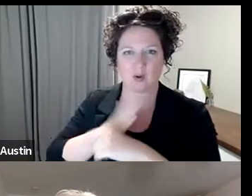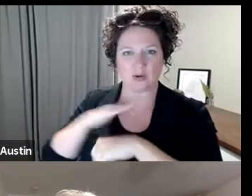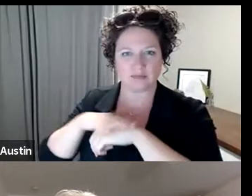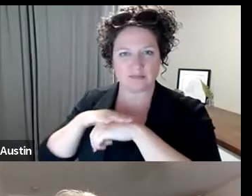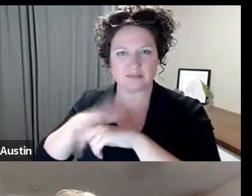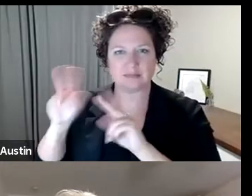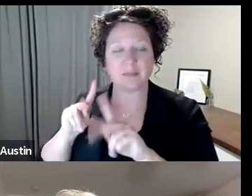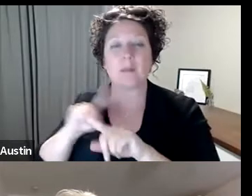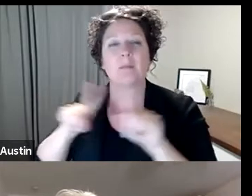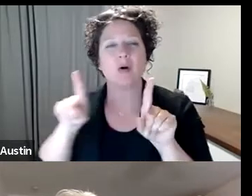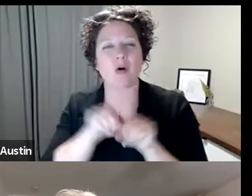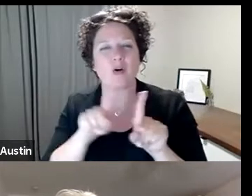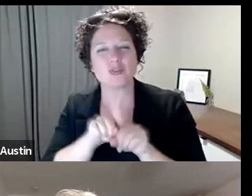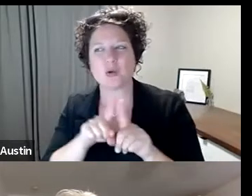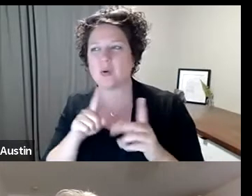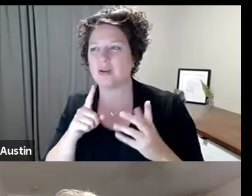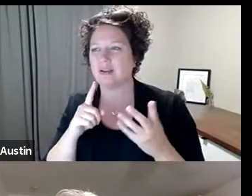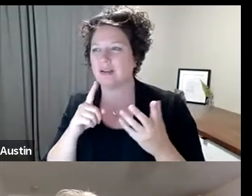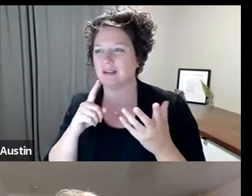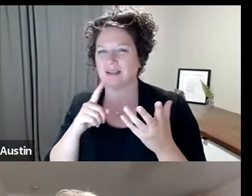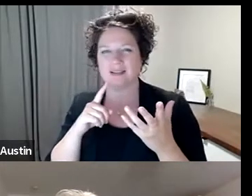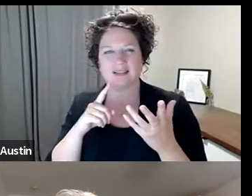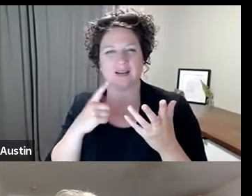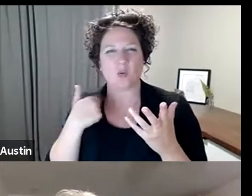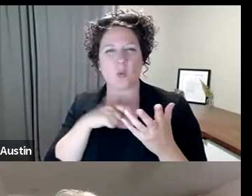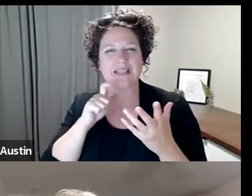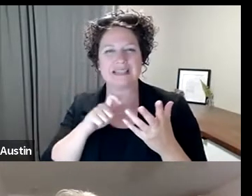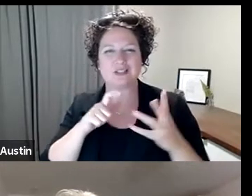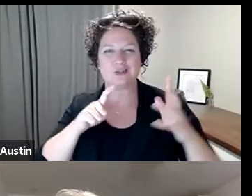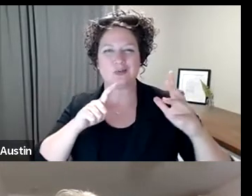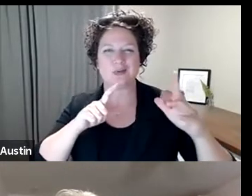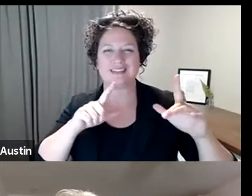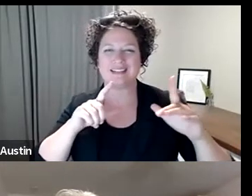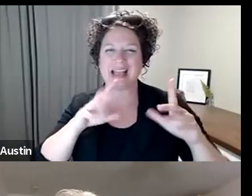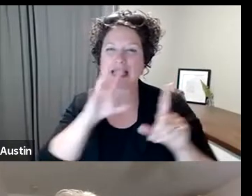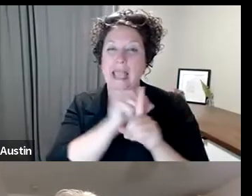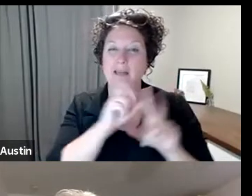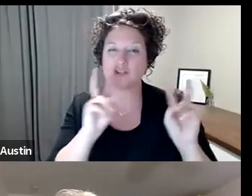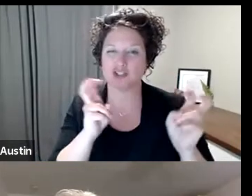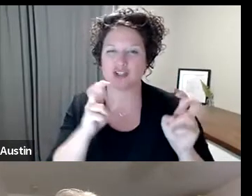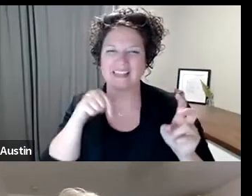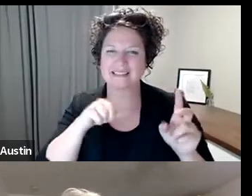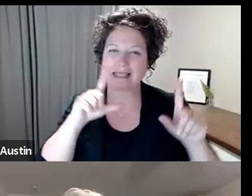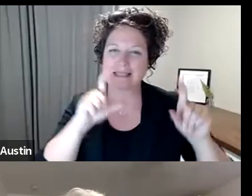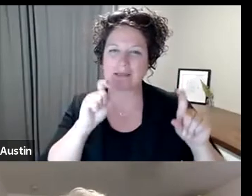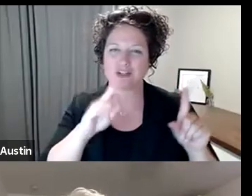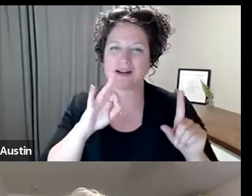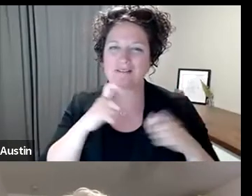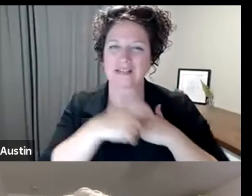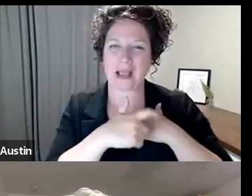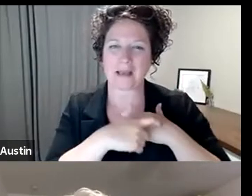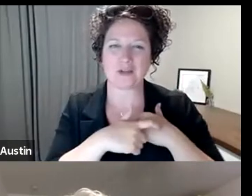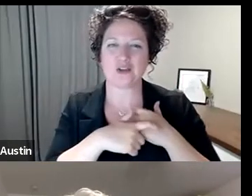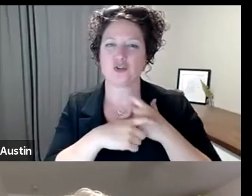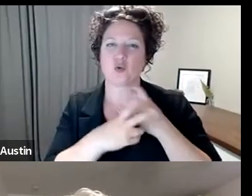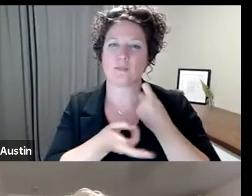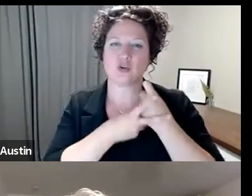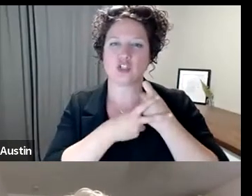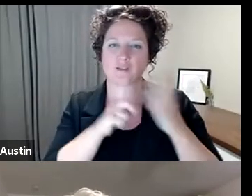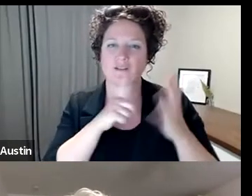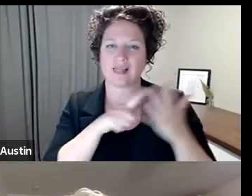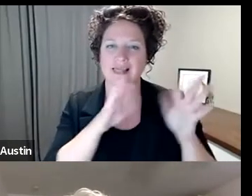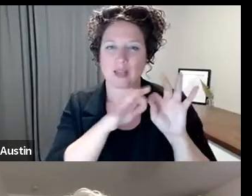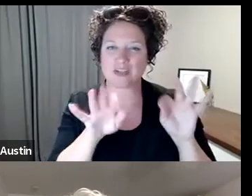to sort of capture this like snapshot of time in our Native languages to, you know, to preserve them exactly as they are